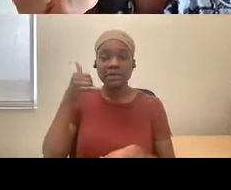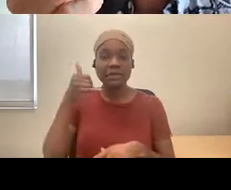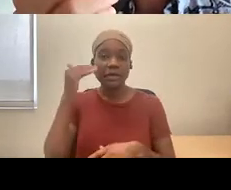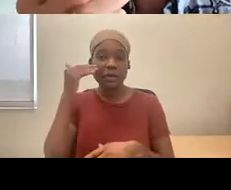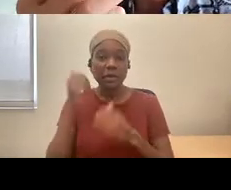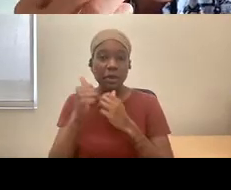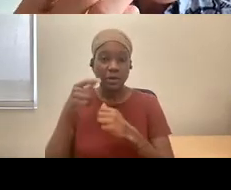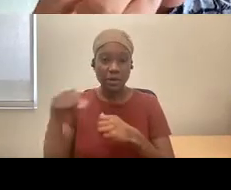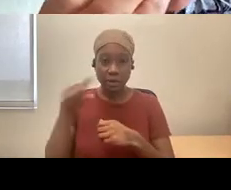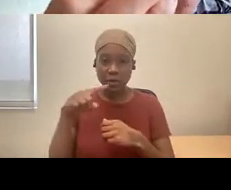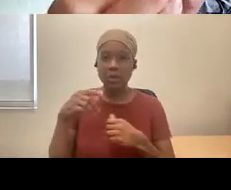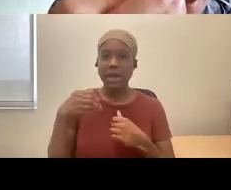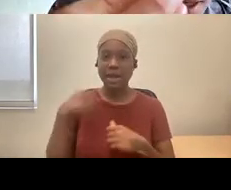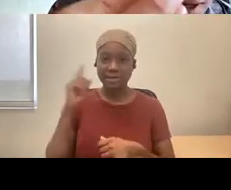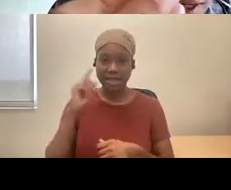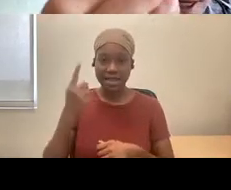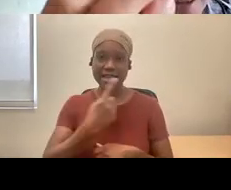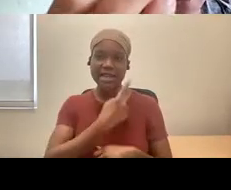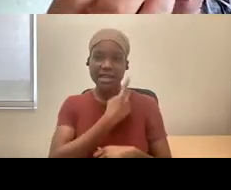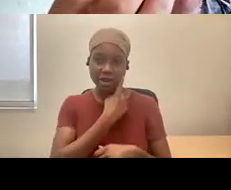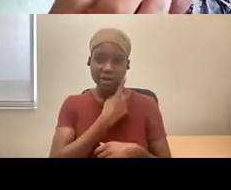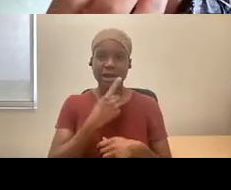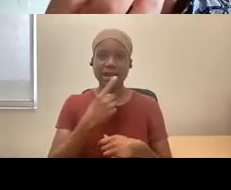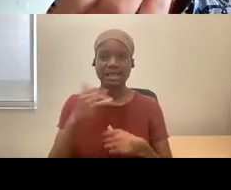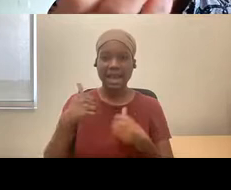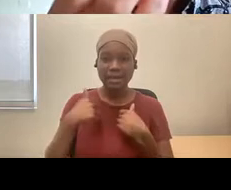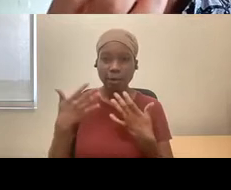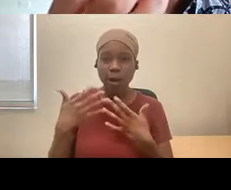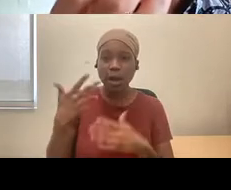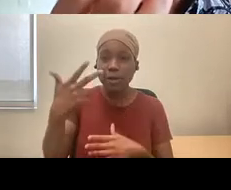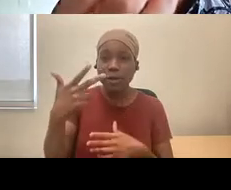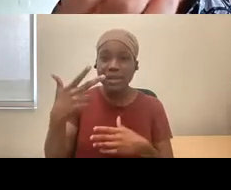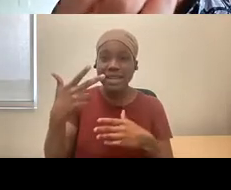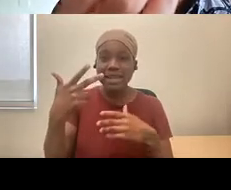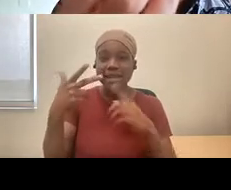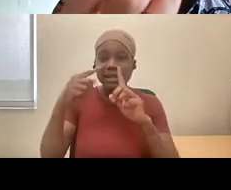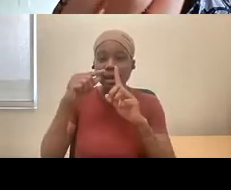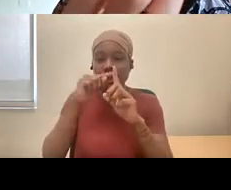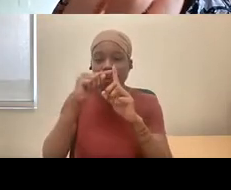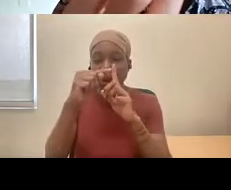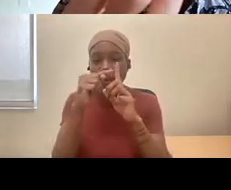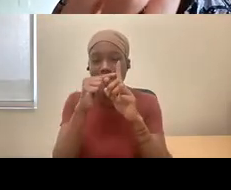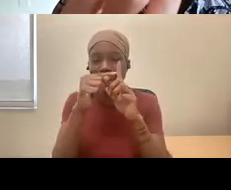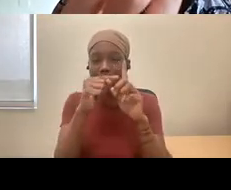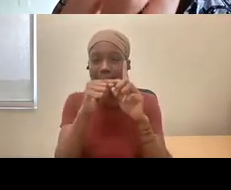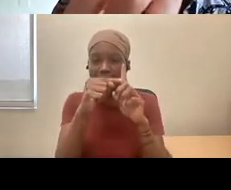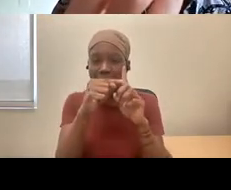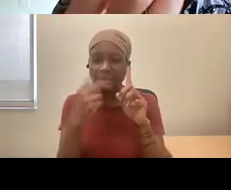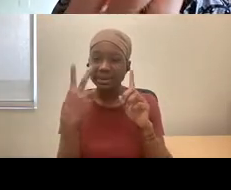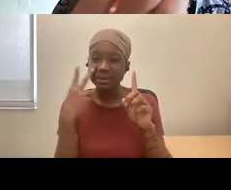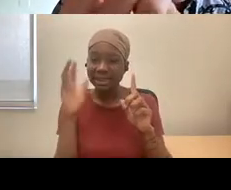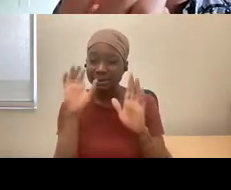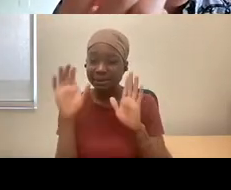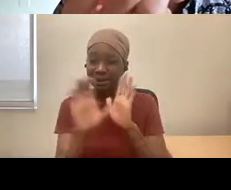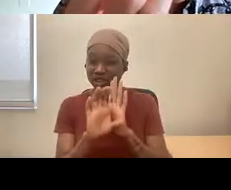microphone. So the thing you can see on it, it has three lines. There's a picture over here to the right as well. The